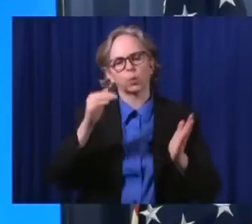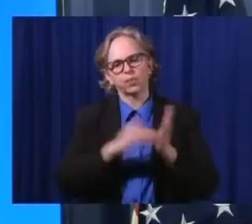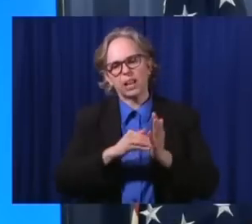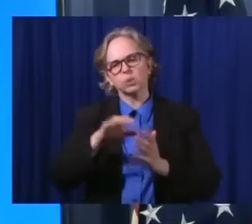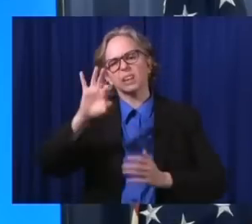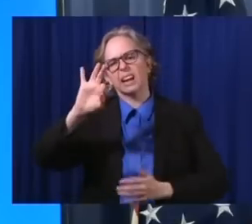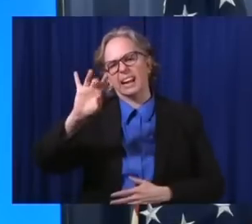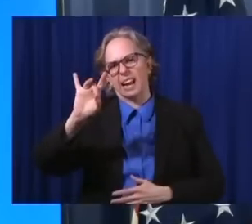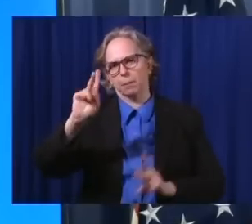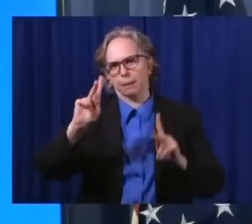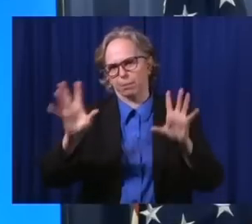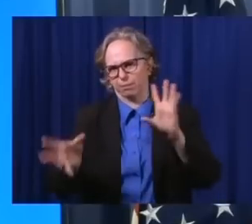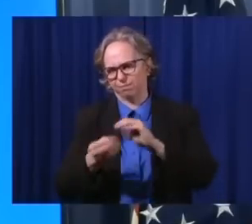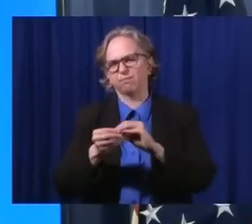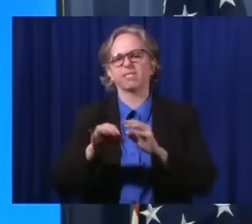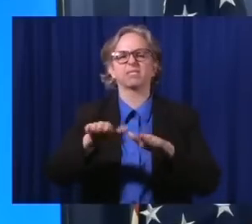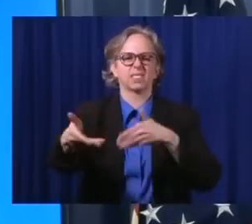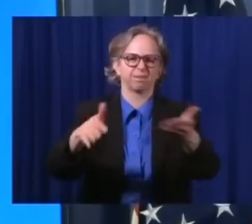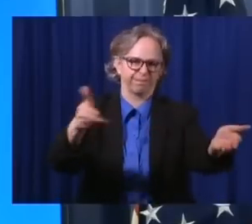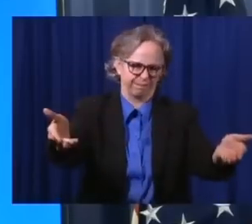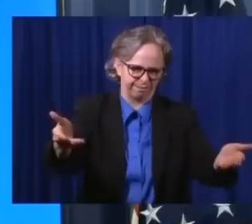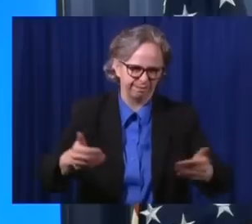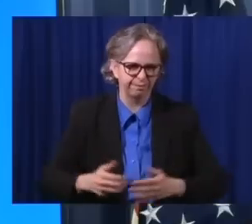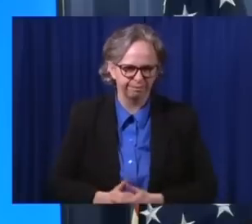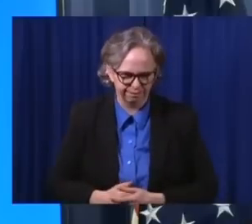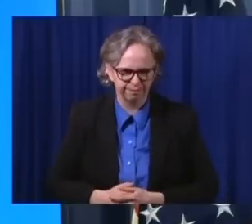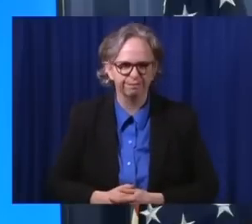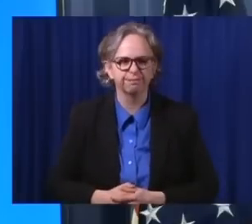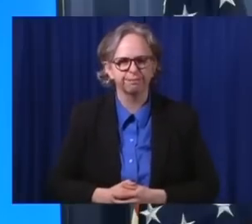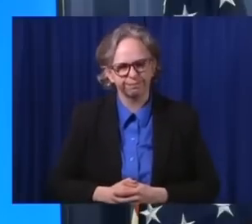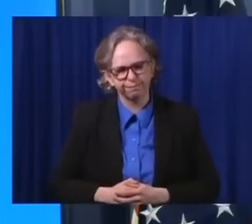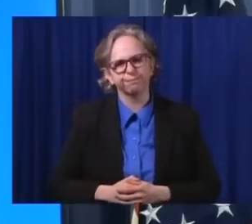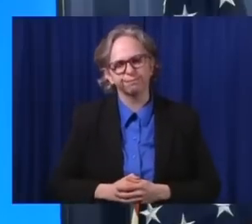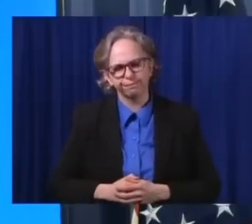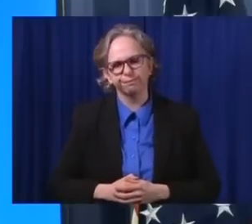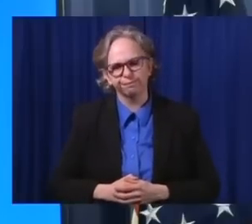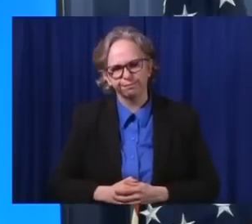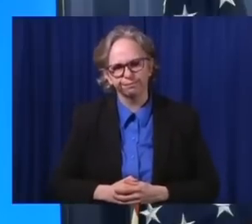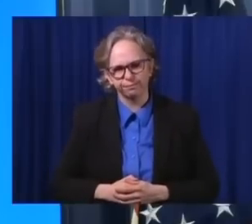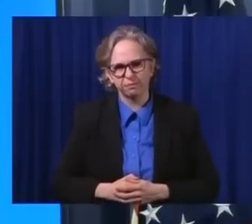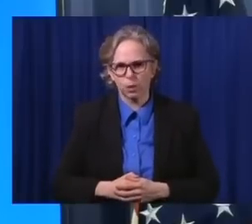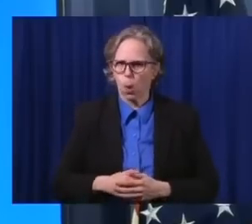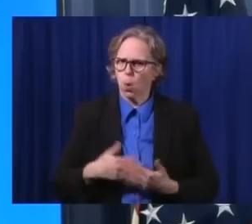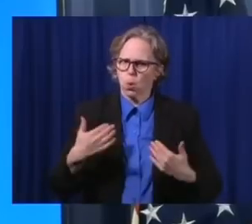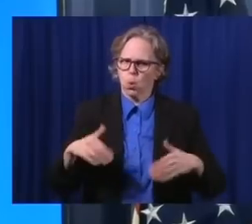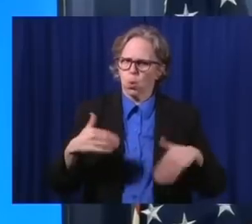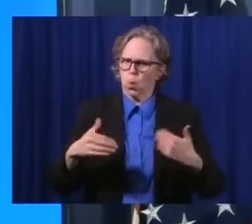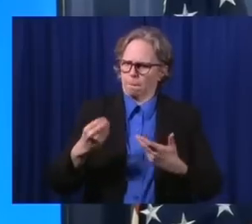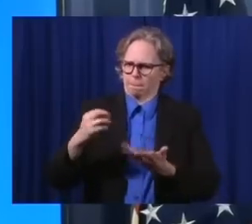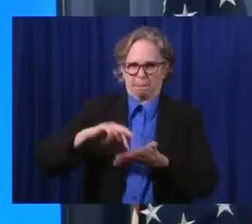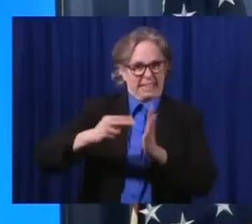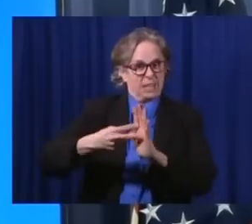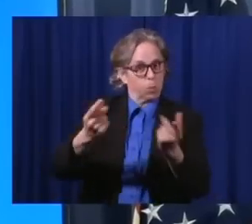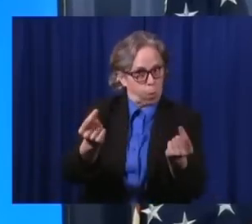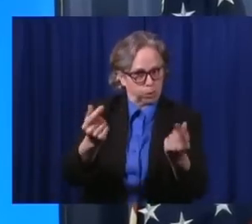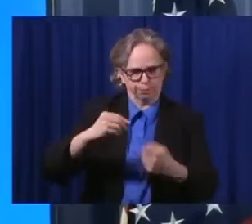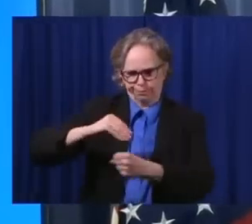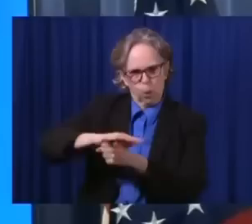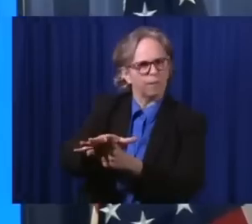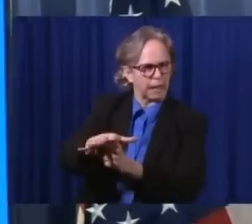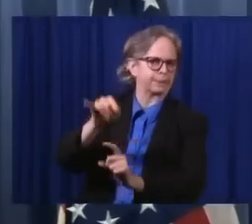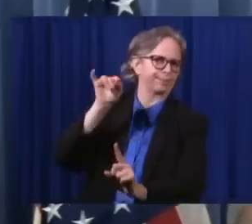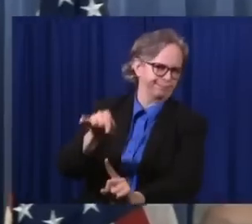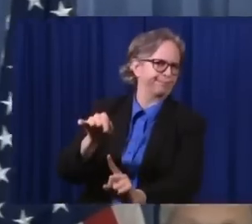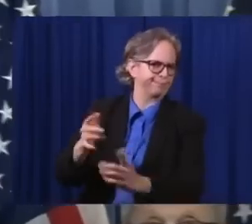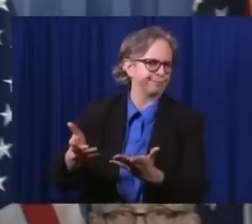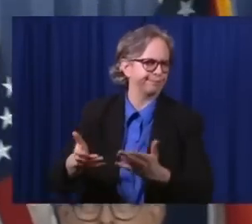2,098 of our fellow Ohioans have perished as a result of the coronavirus. And as we learned the